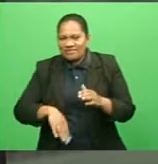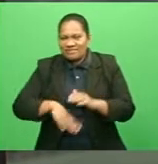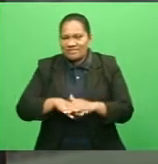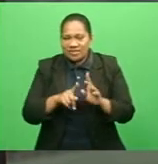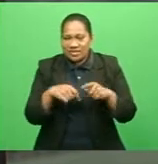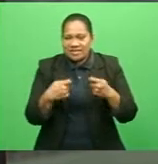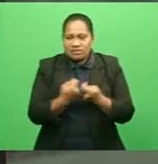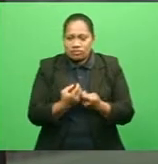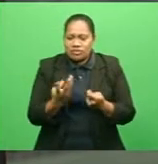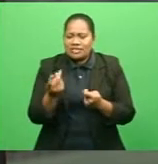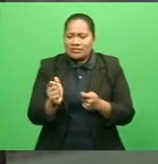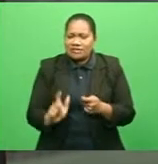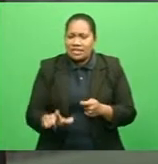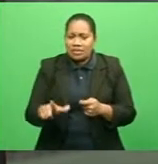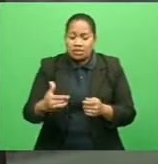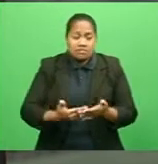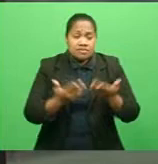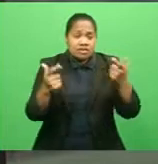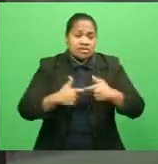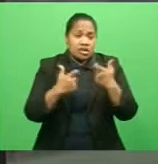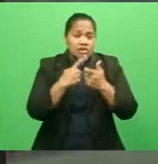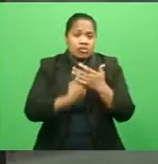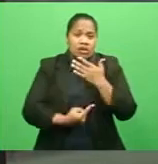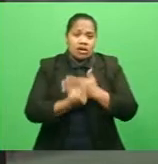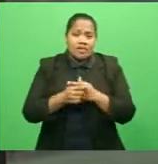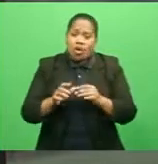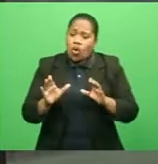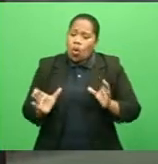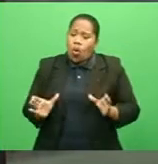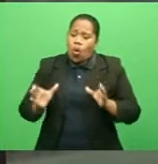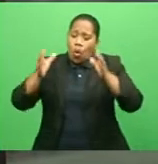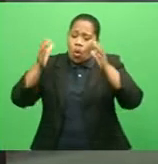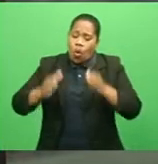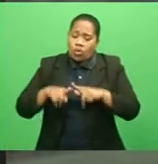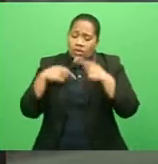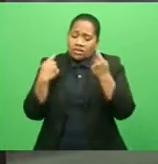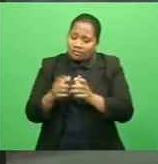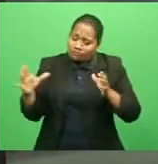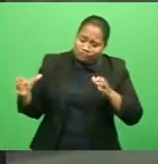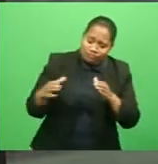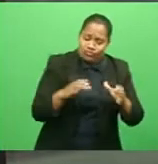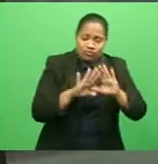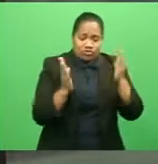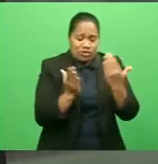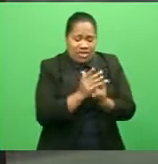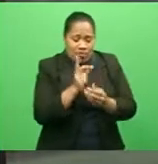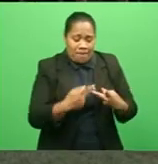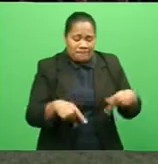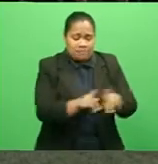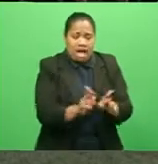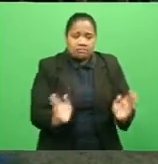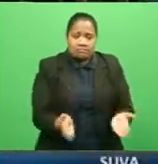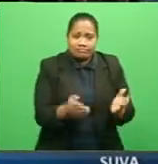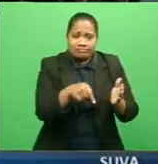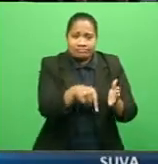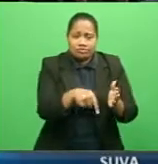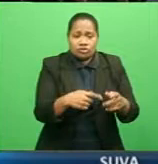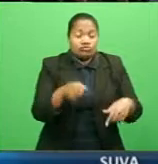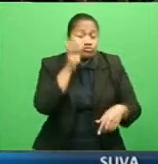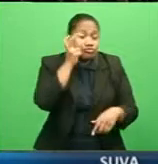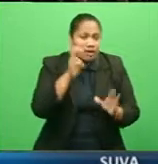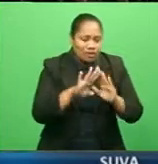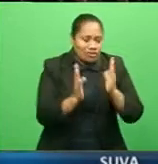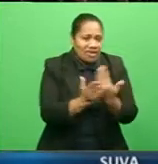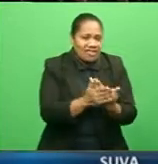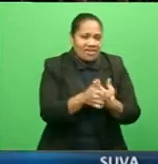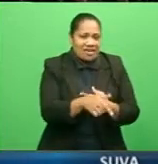The biggest challenge is getting the whole team to train together in one location. Tale Materkula reports. Training together as a